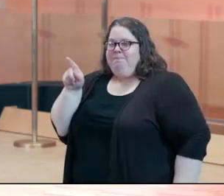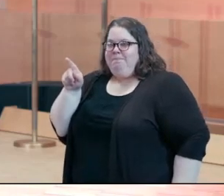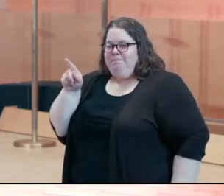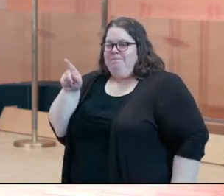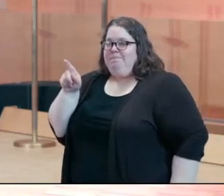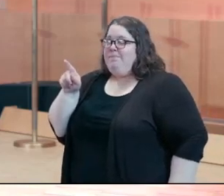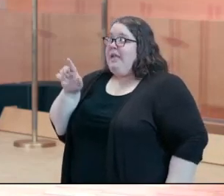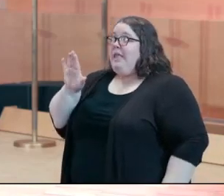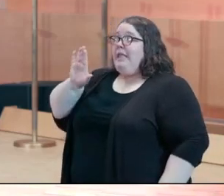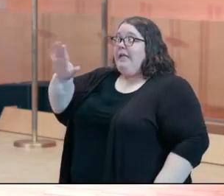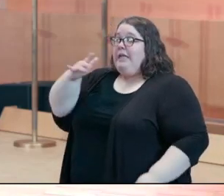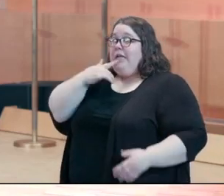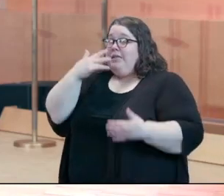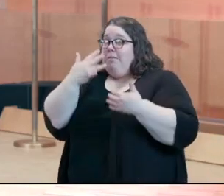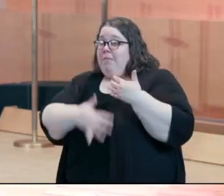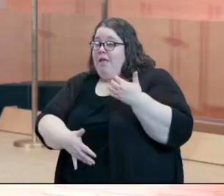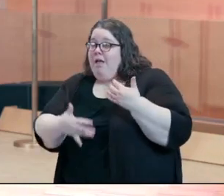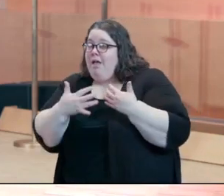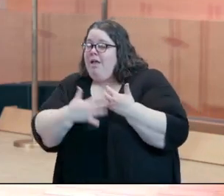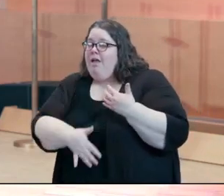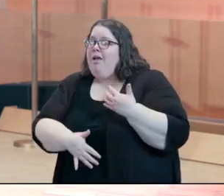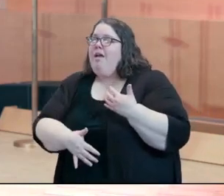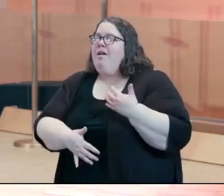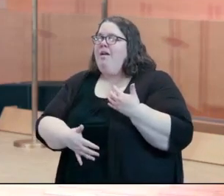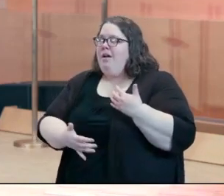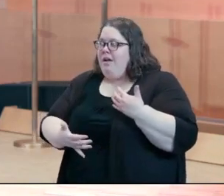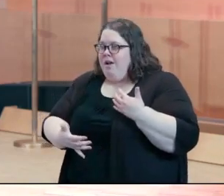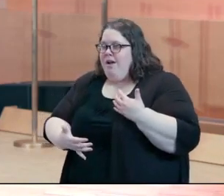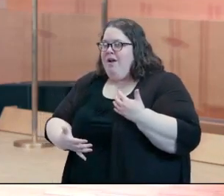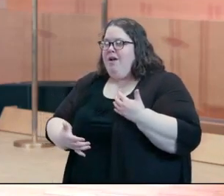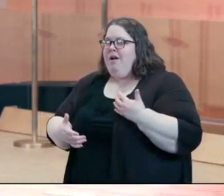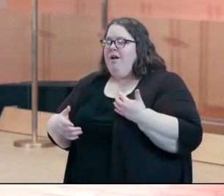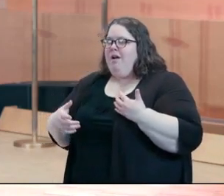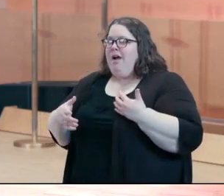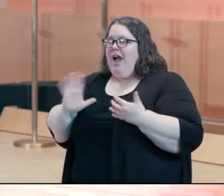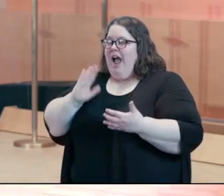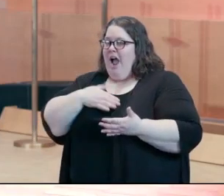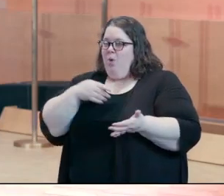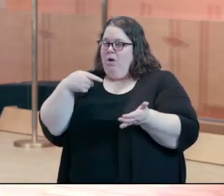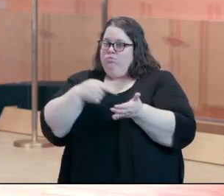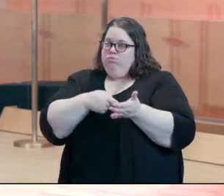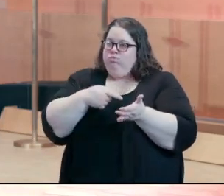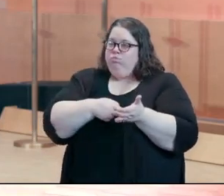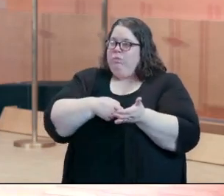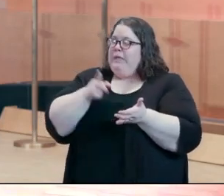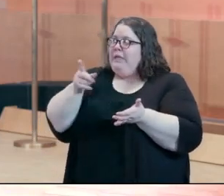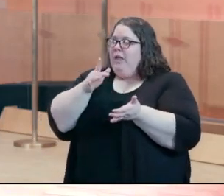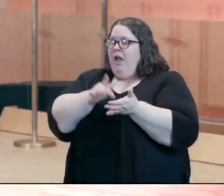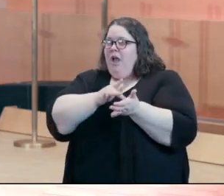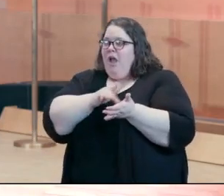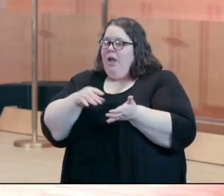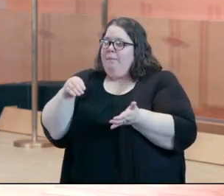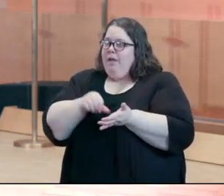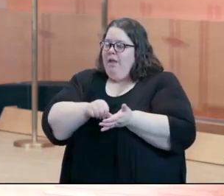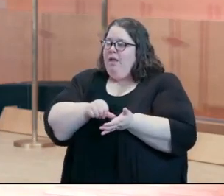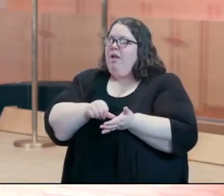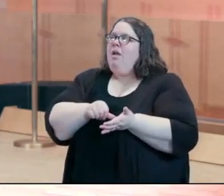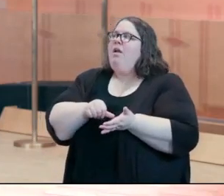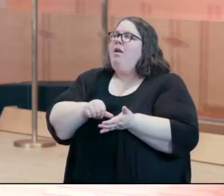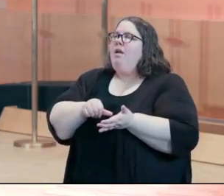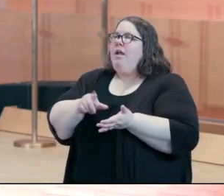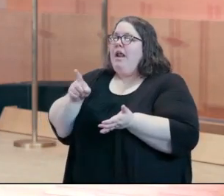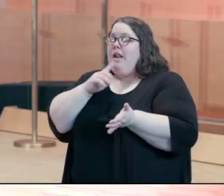of Jesus, if he's truly paid that, he has now brought us back